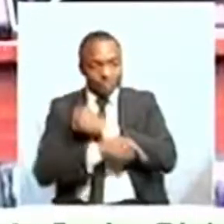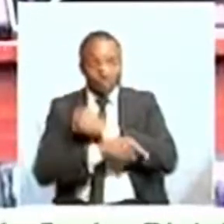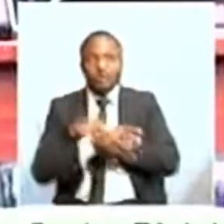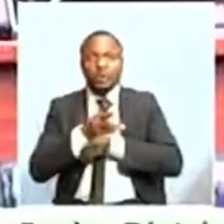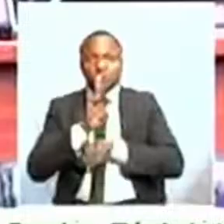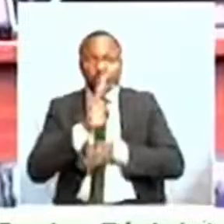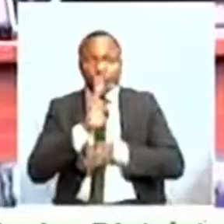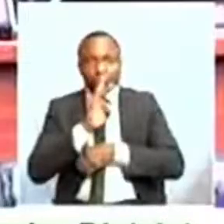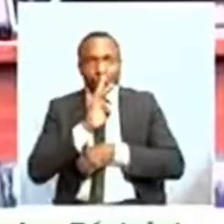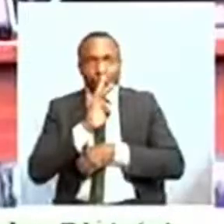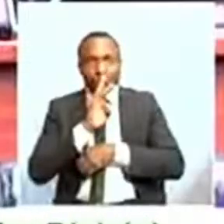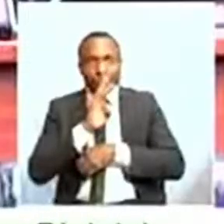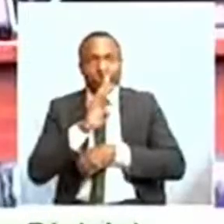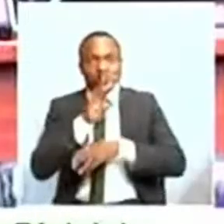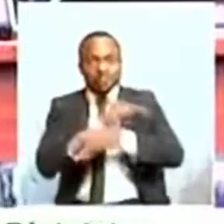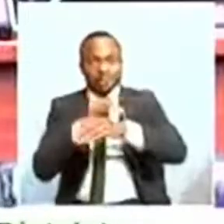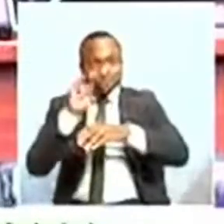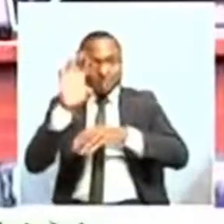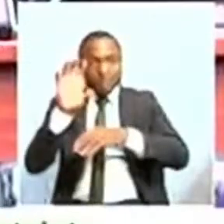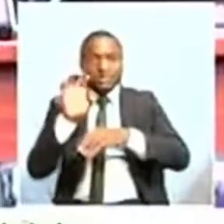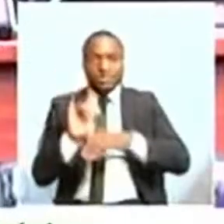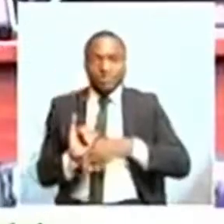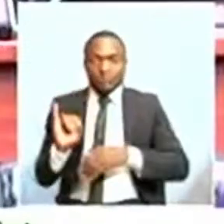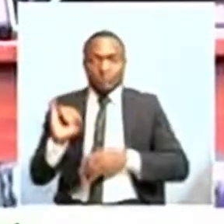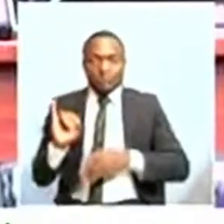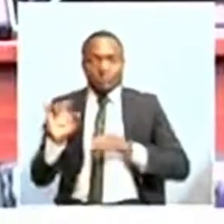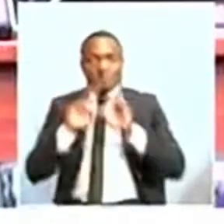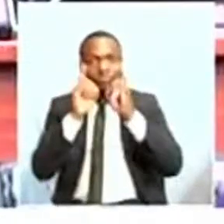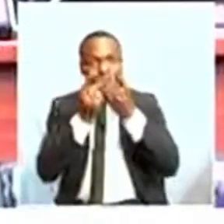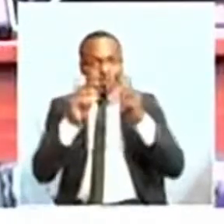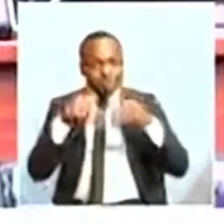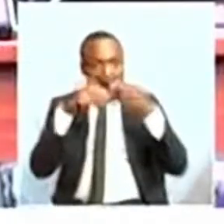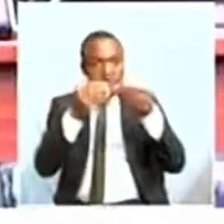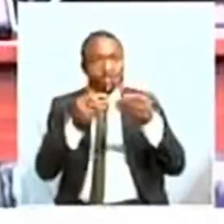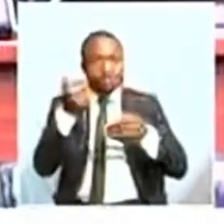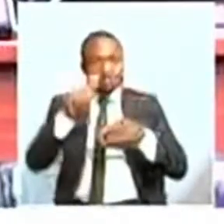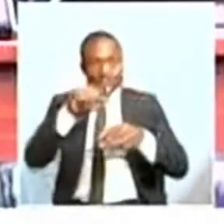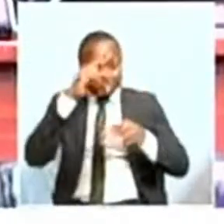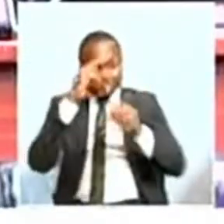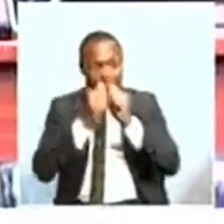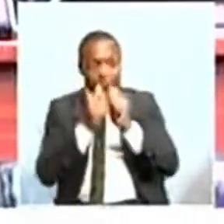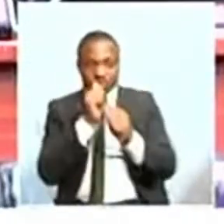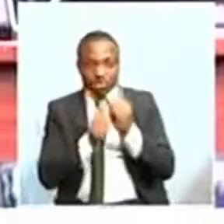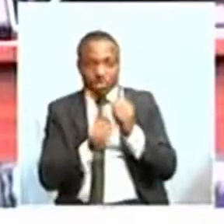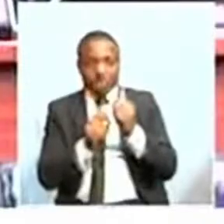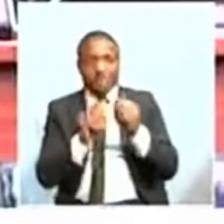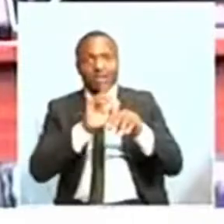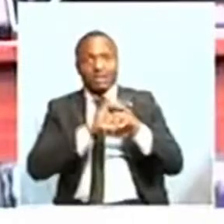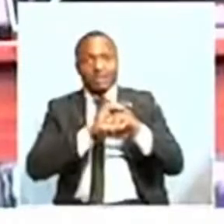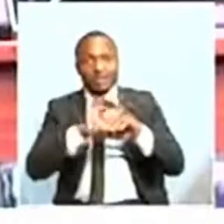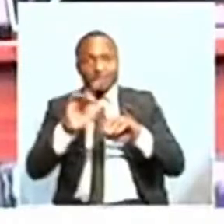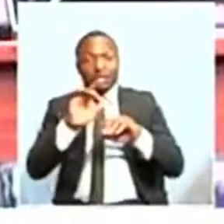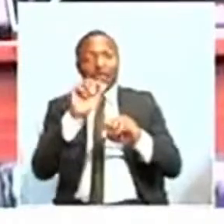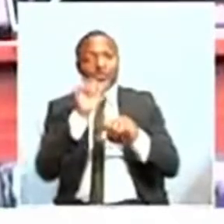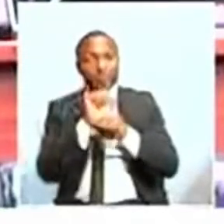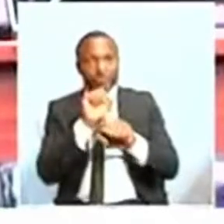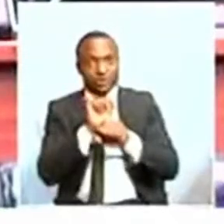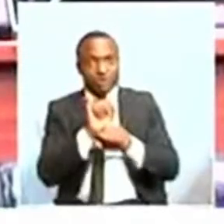Soka District was allocated 10. However, due to non-performance by the contractor,